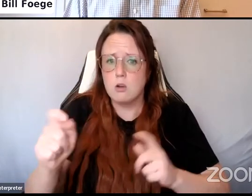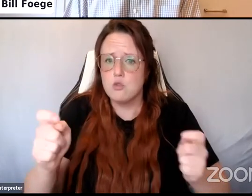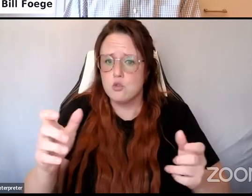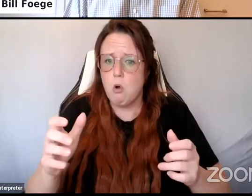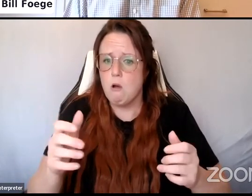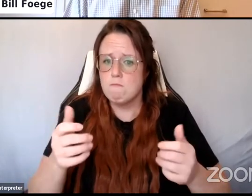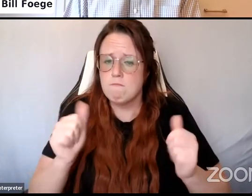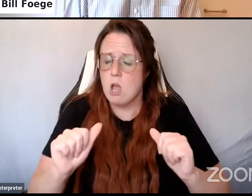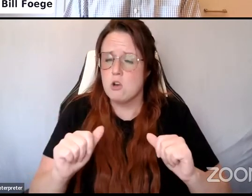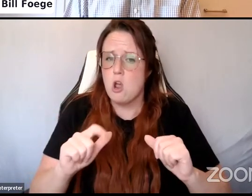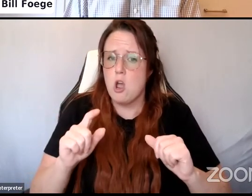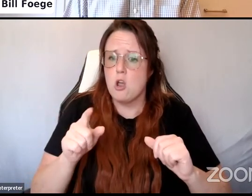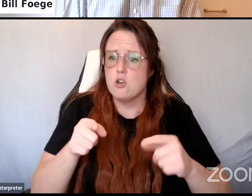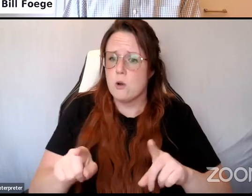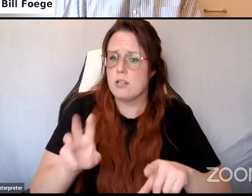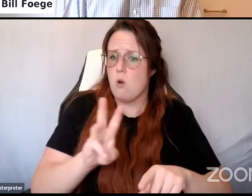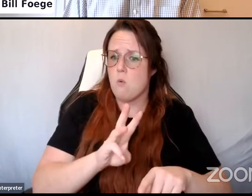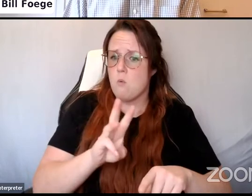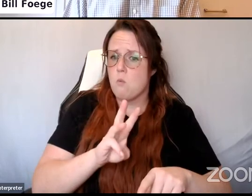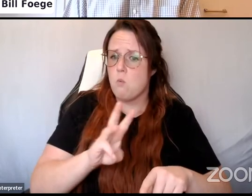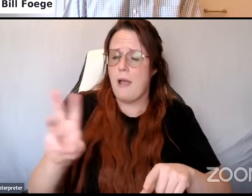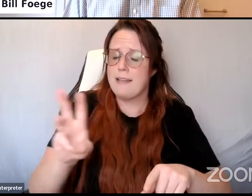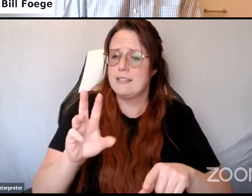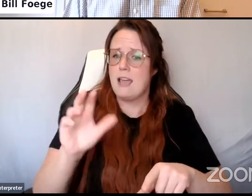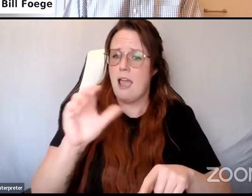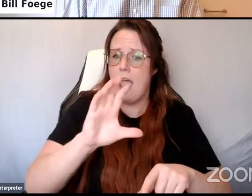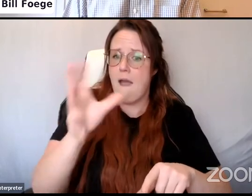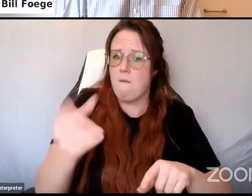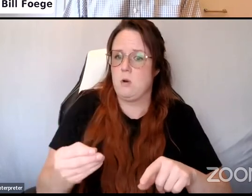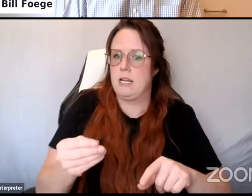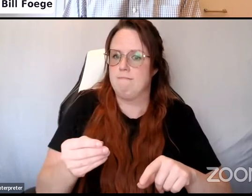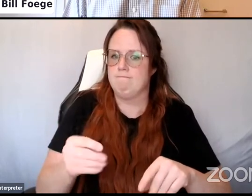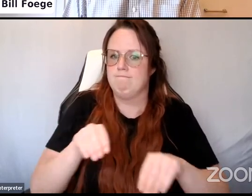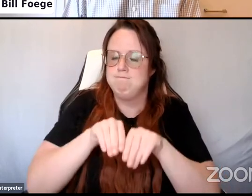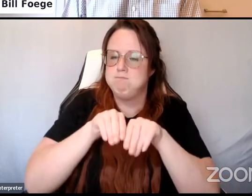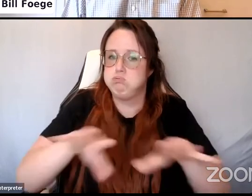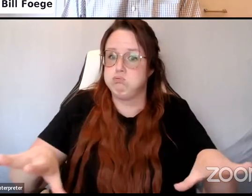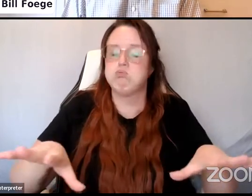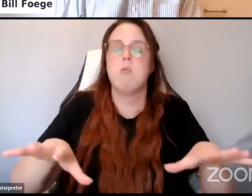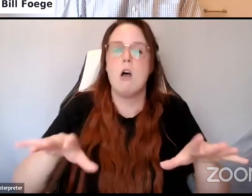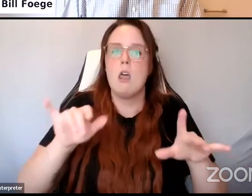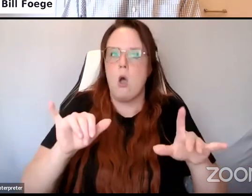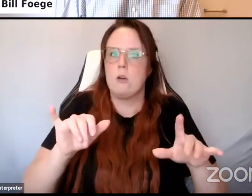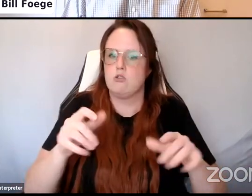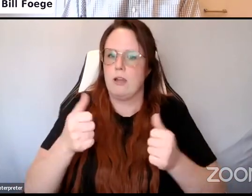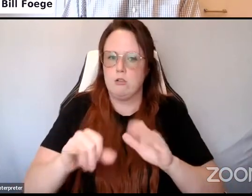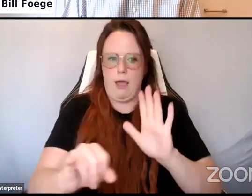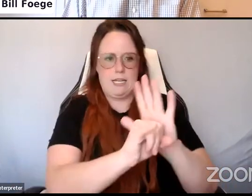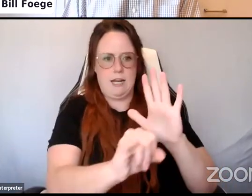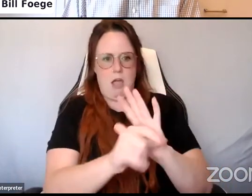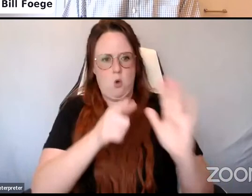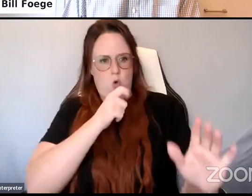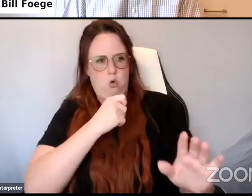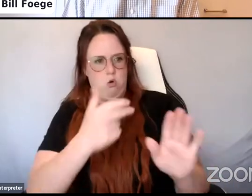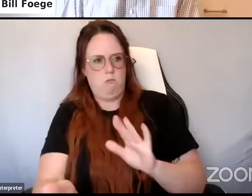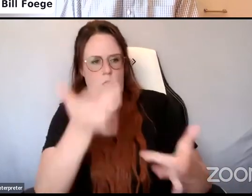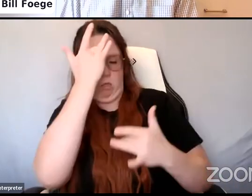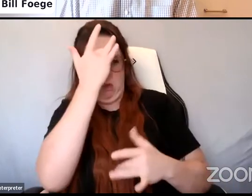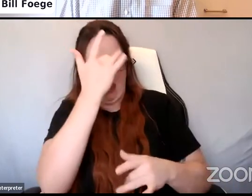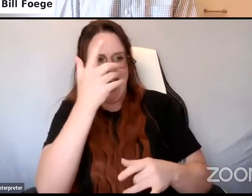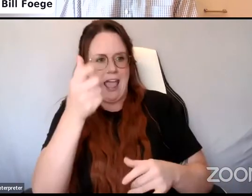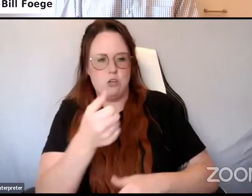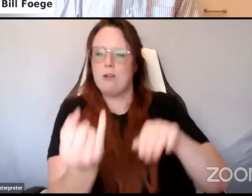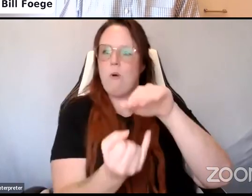the West African epidemic were really about that identifying and isolating uh Helene are we